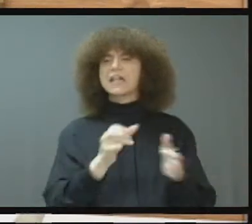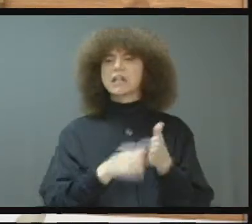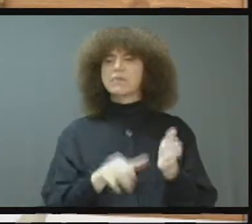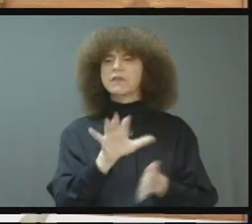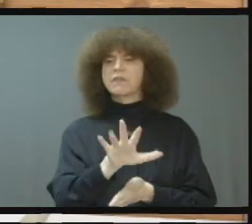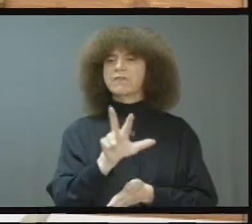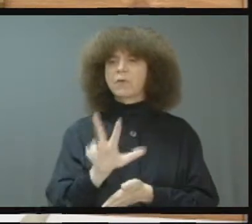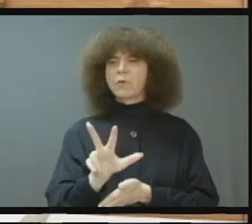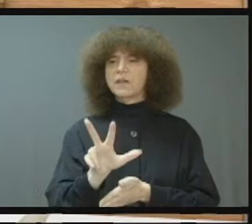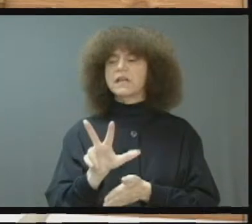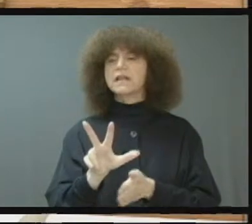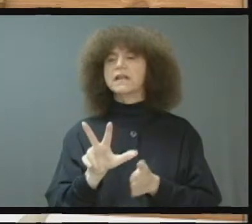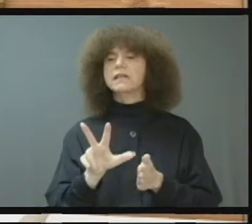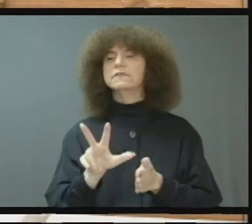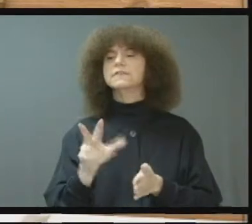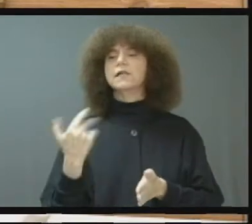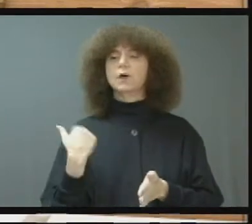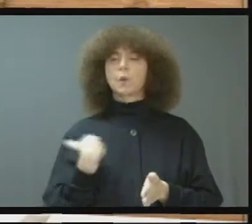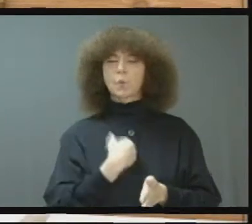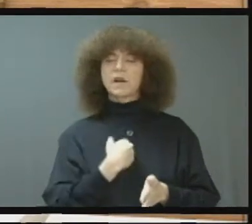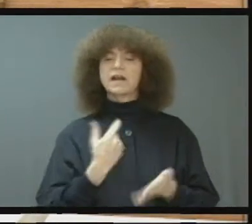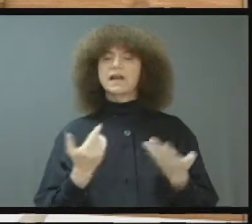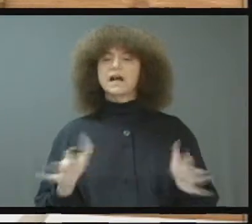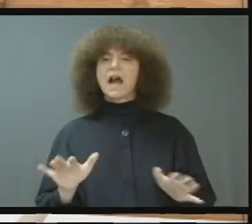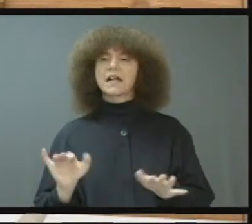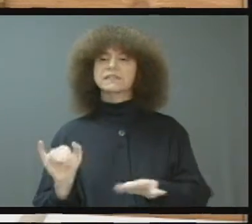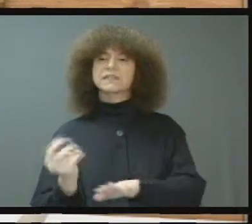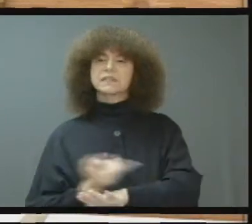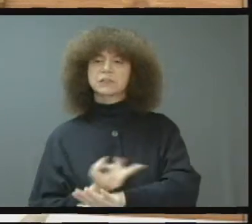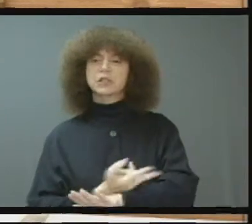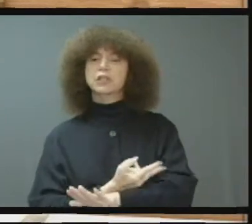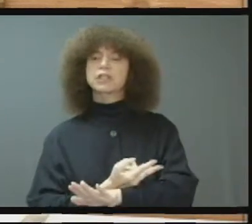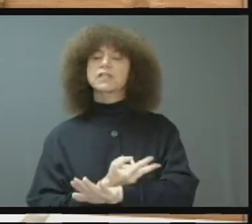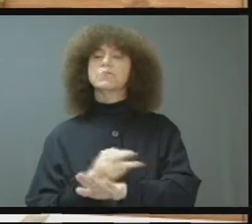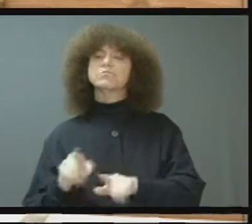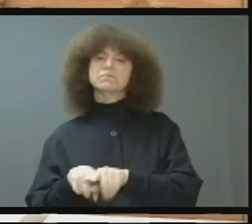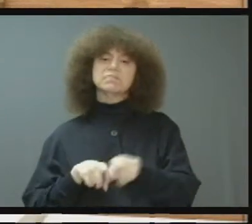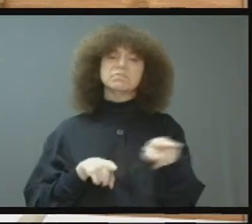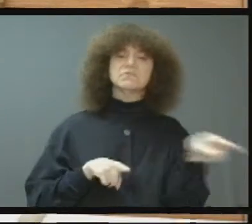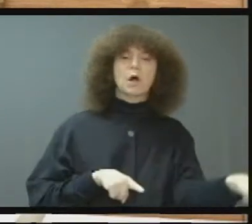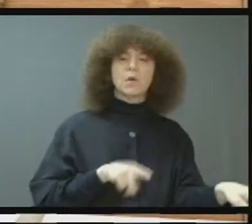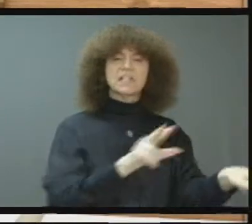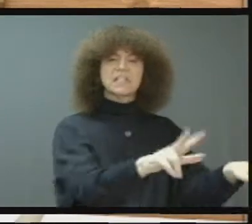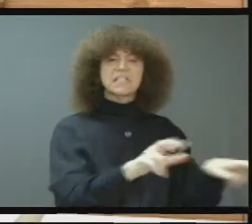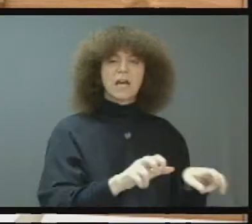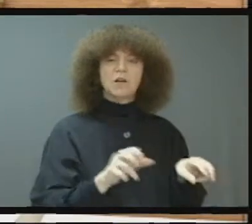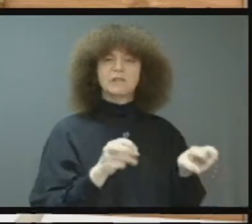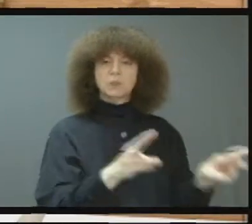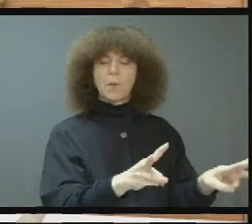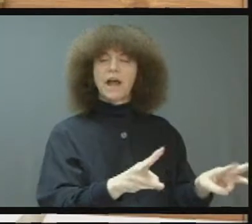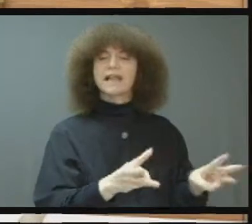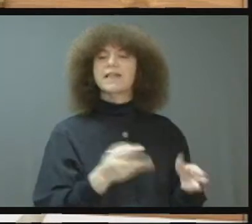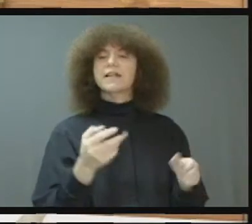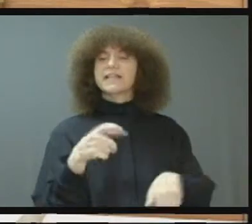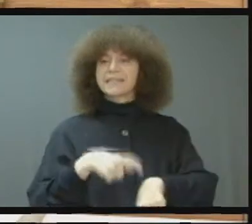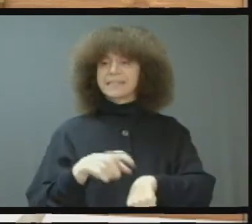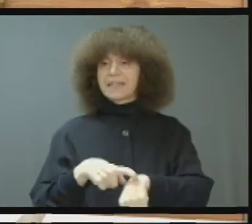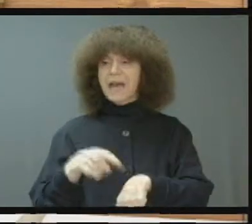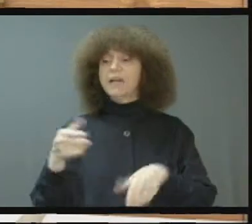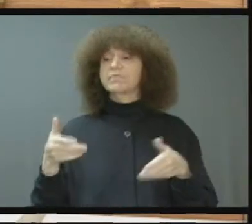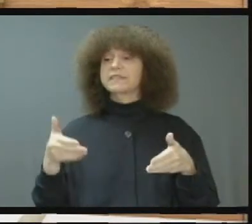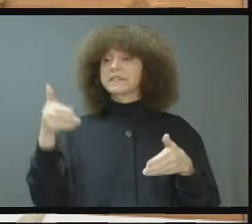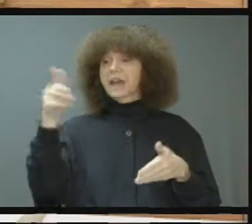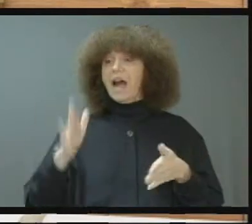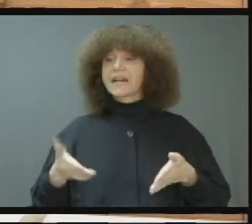says, "We all like sheep have gone astray. Each of us has turned to his own way." There comes a time when God lets